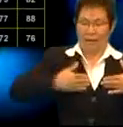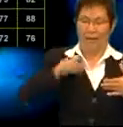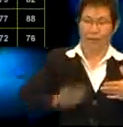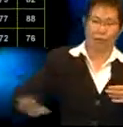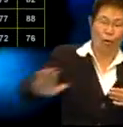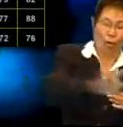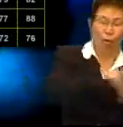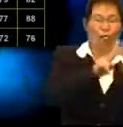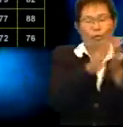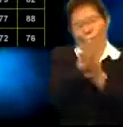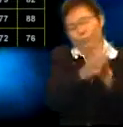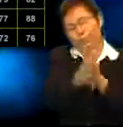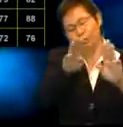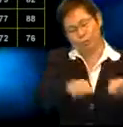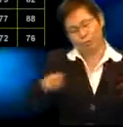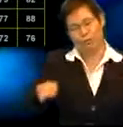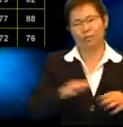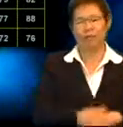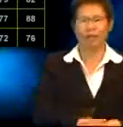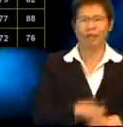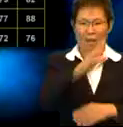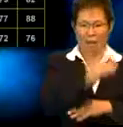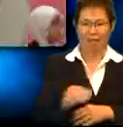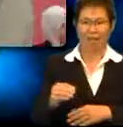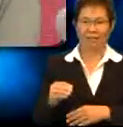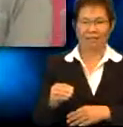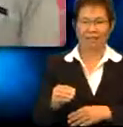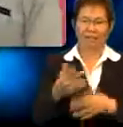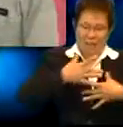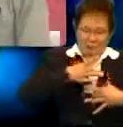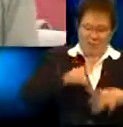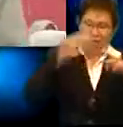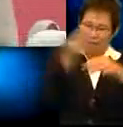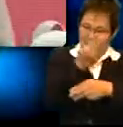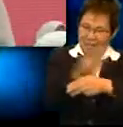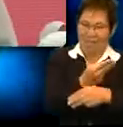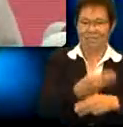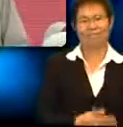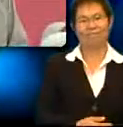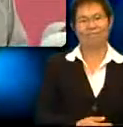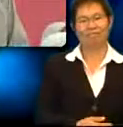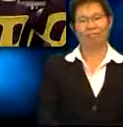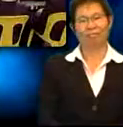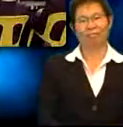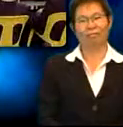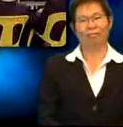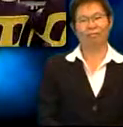I'm very glad that you are all very hardworking students and you like mathematics.